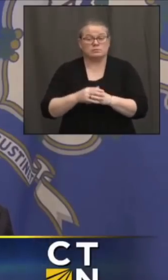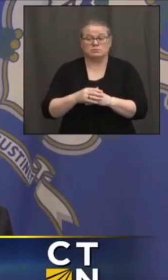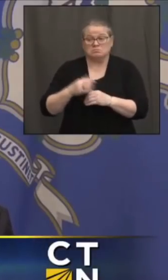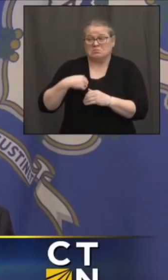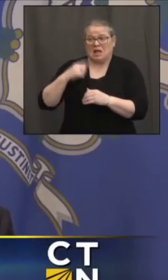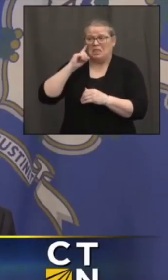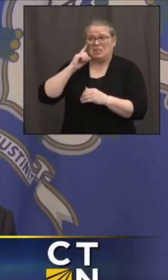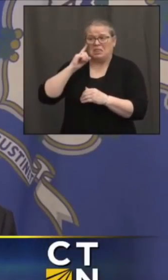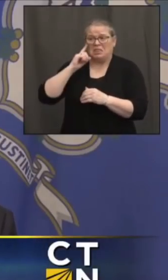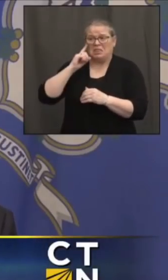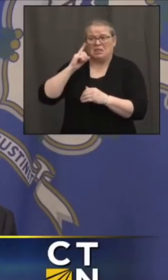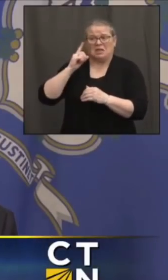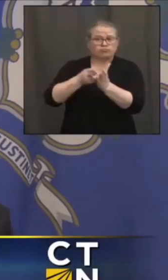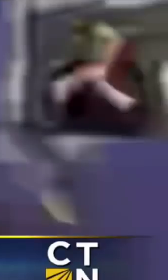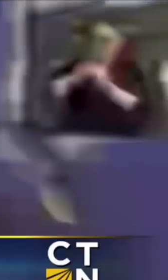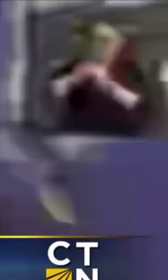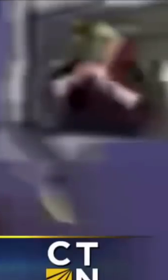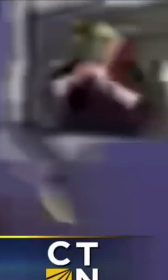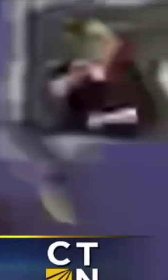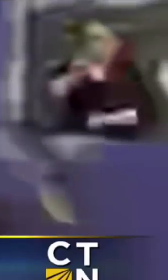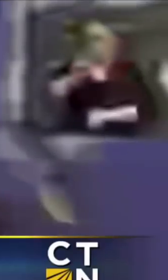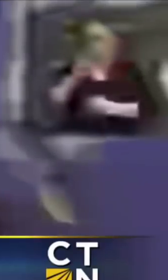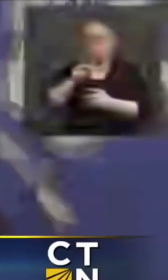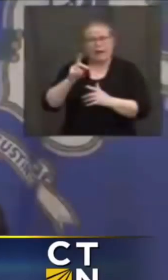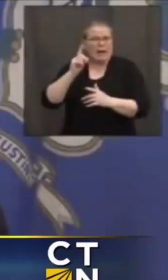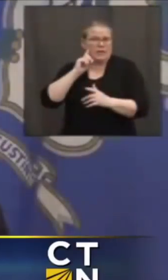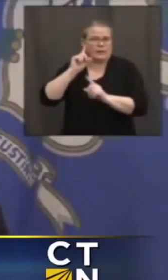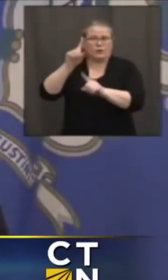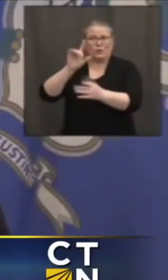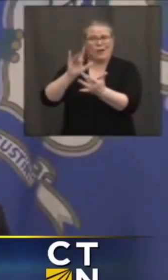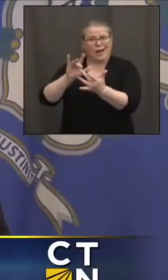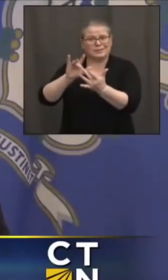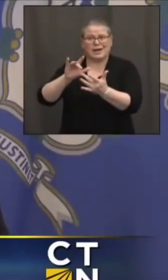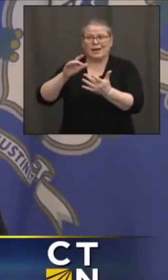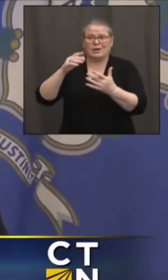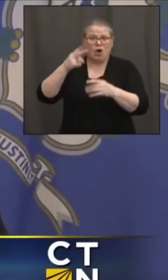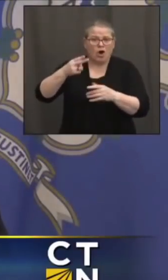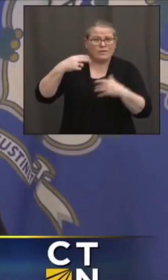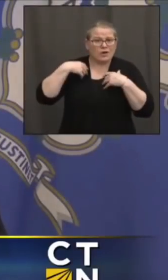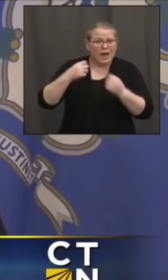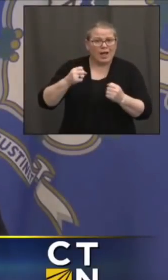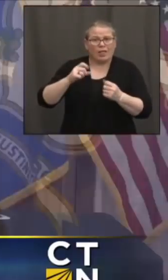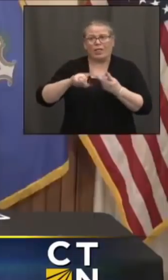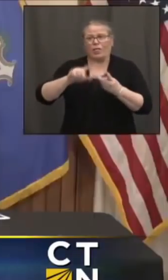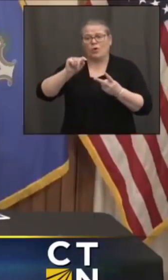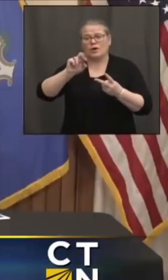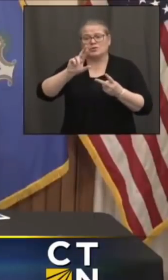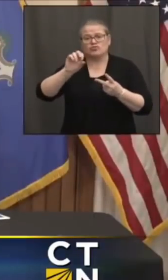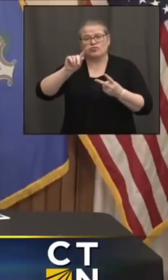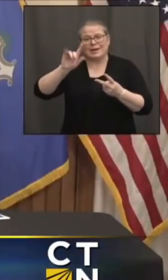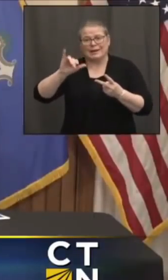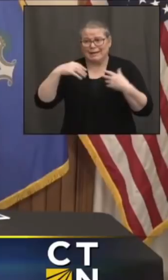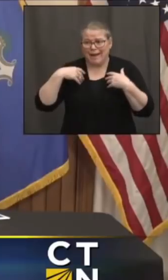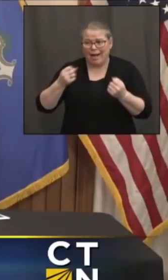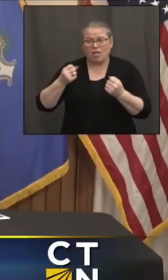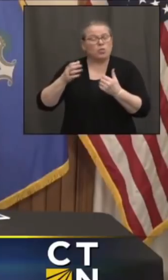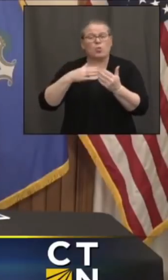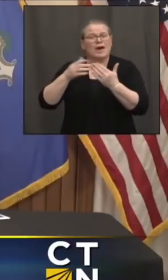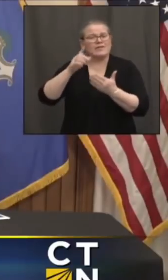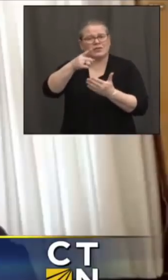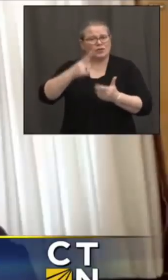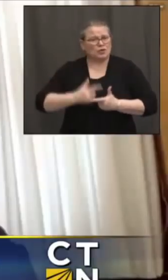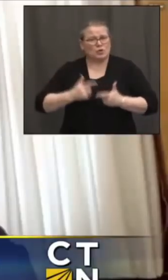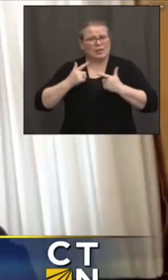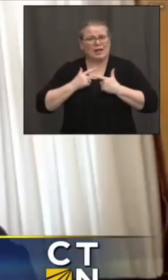or Trinity, wherever you maybe are, and your doctor would help get that arranged. Josh, do you have any more thoughts on that? Yeah, as the governor